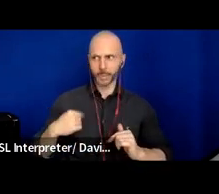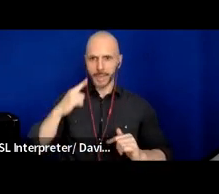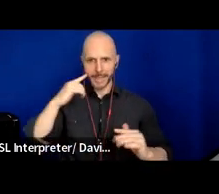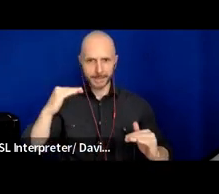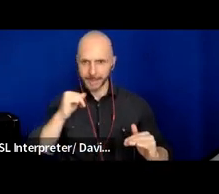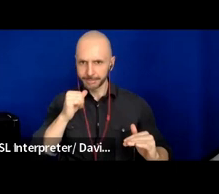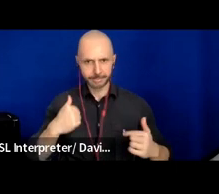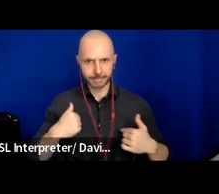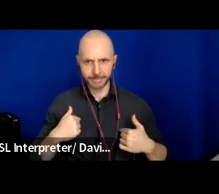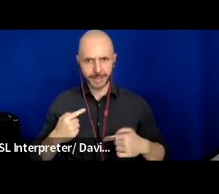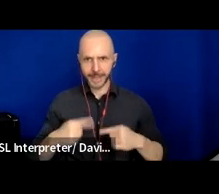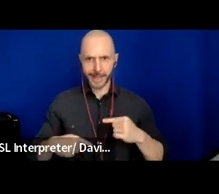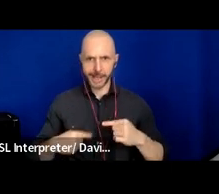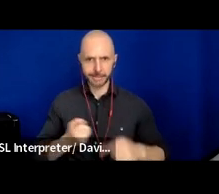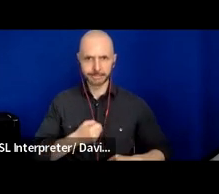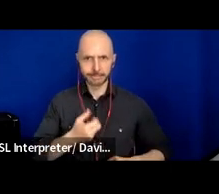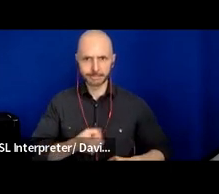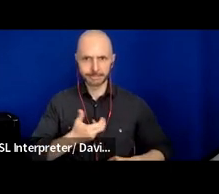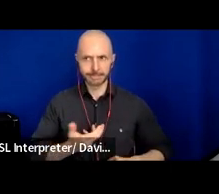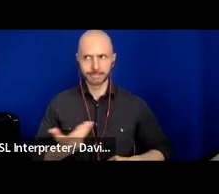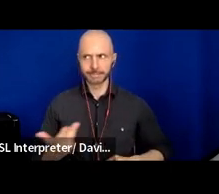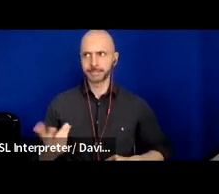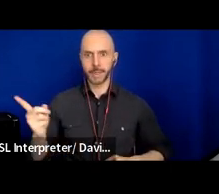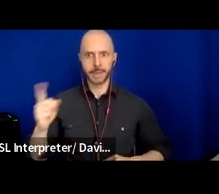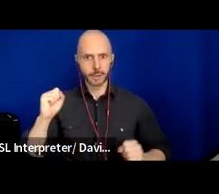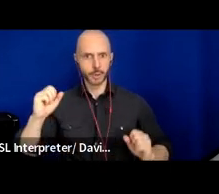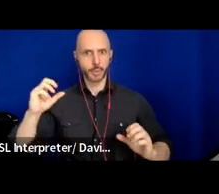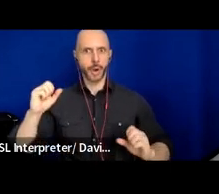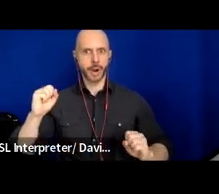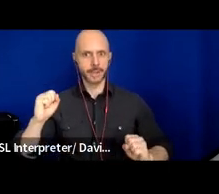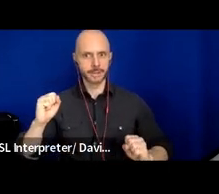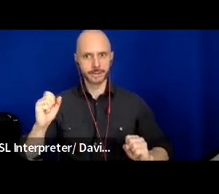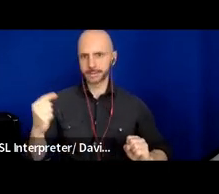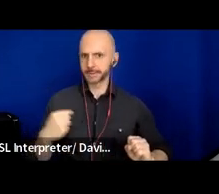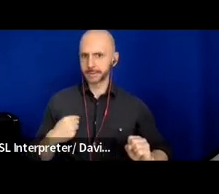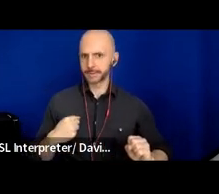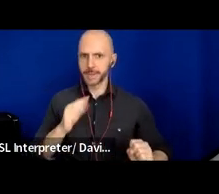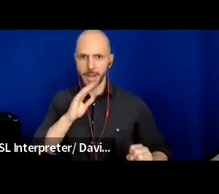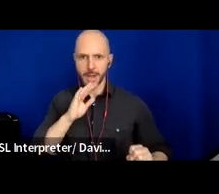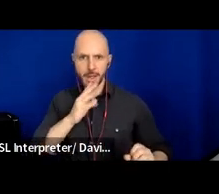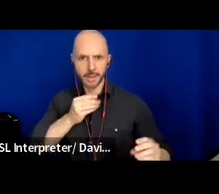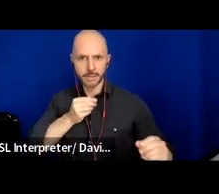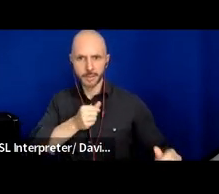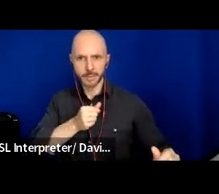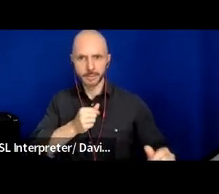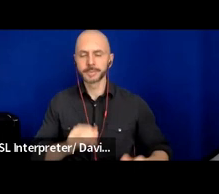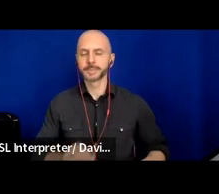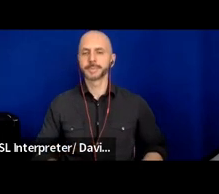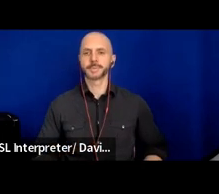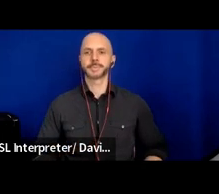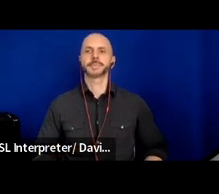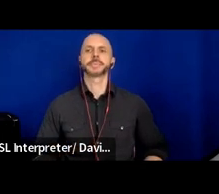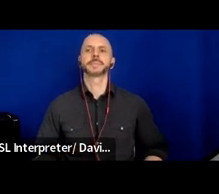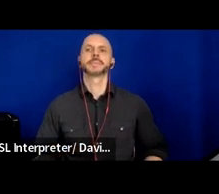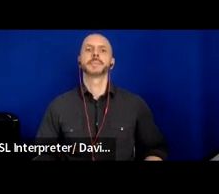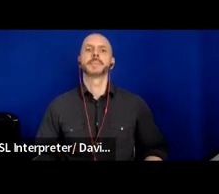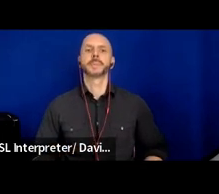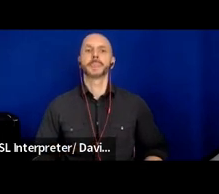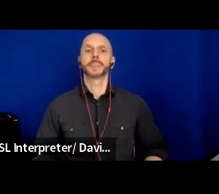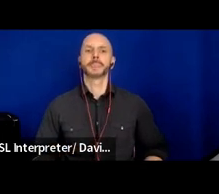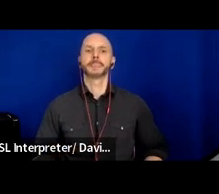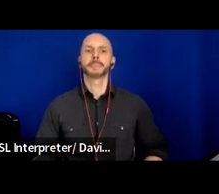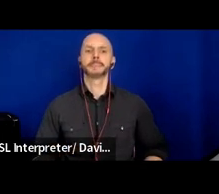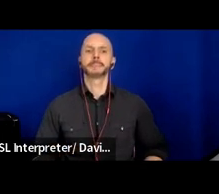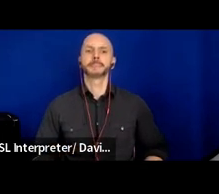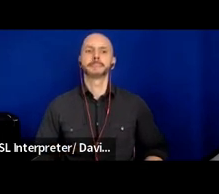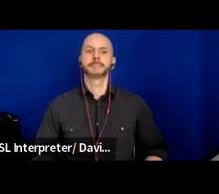as articulate or as smart. And many of us who are marginalized groups, and women tell this story as well, about if they're in contexts of